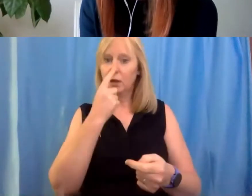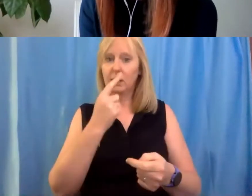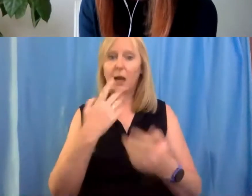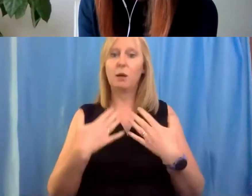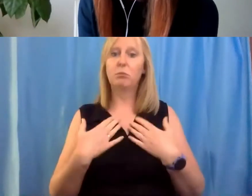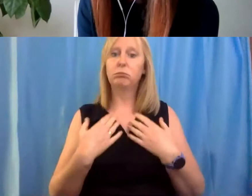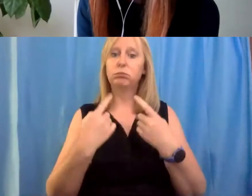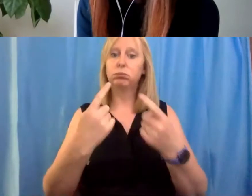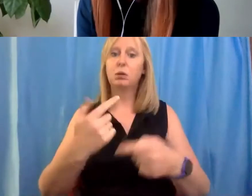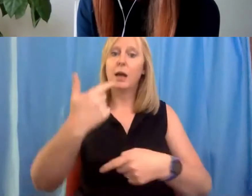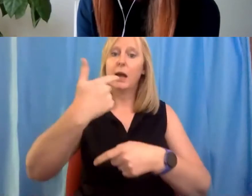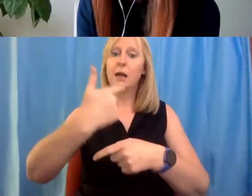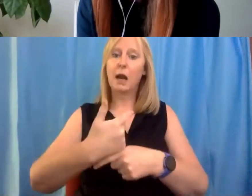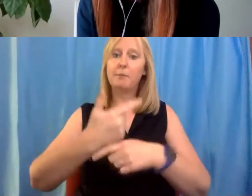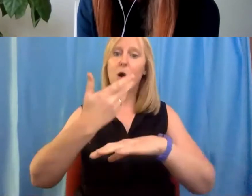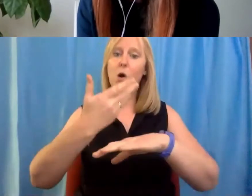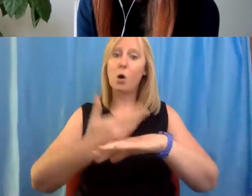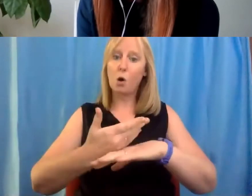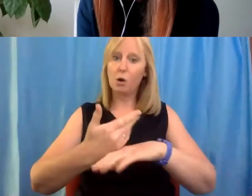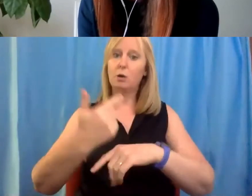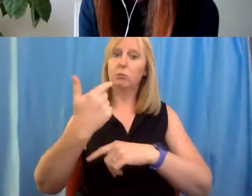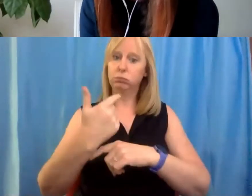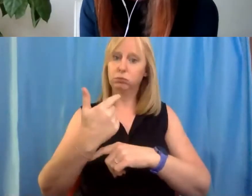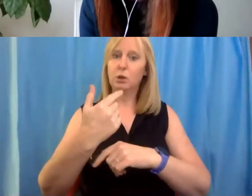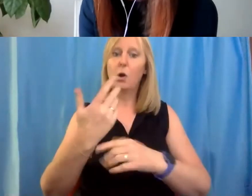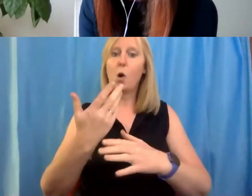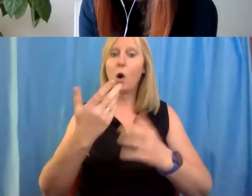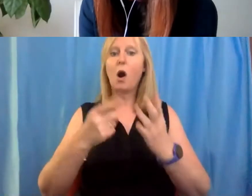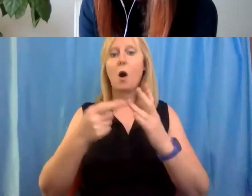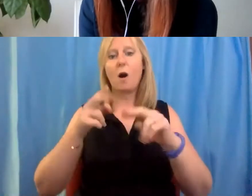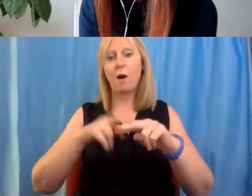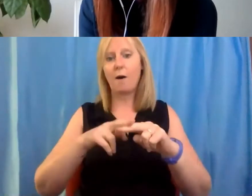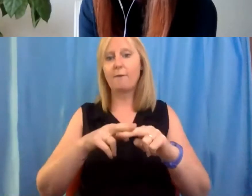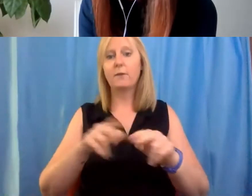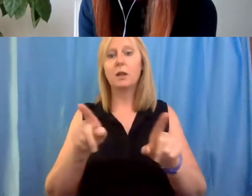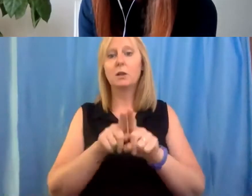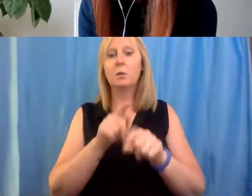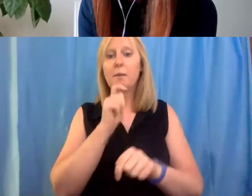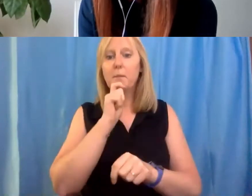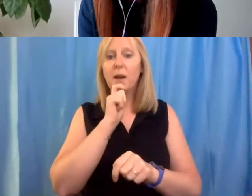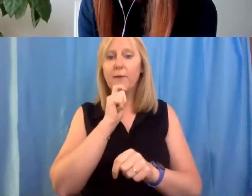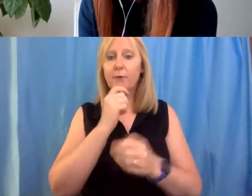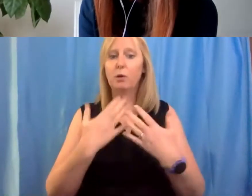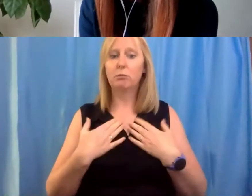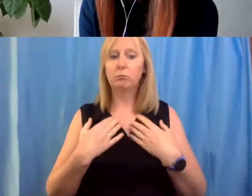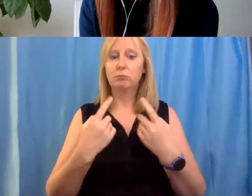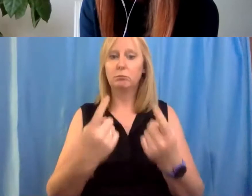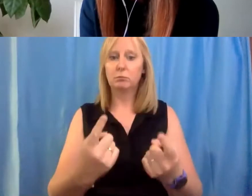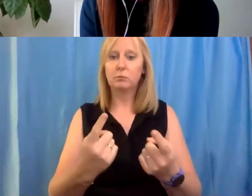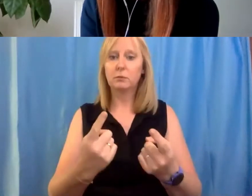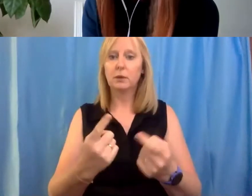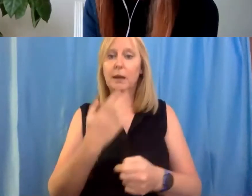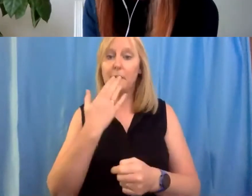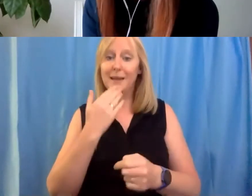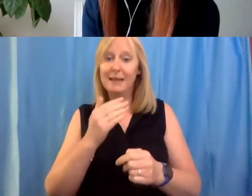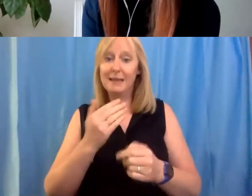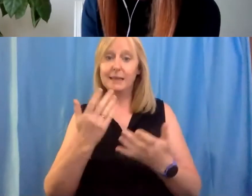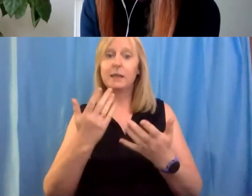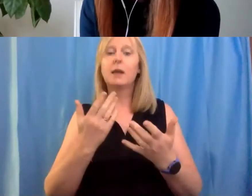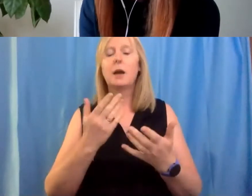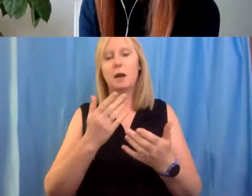camera on or off, as well as your microphone. But could I ask that everyone keeps themselves on